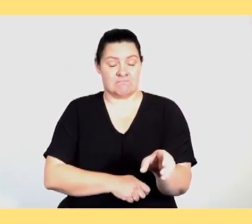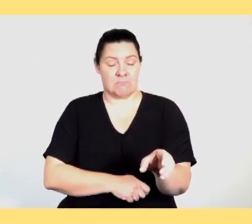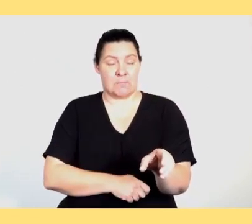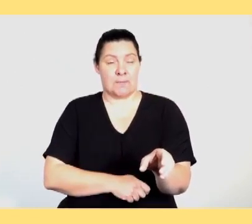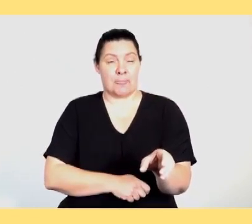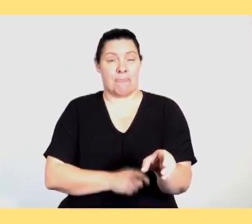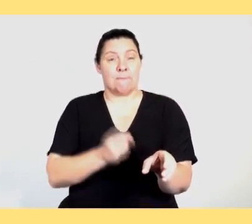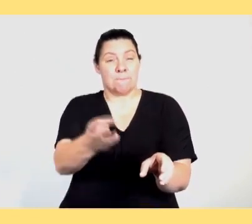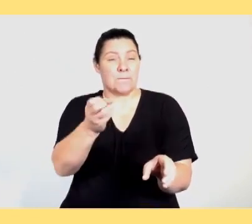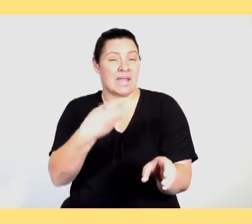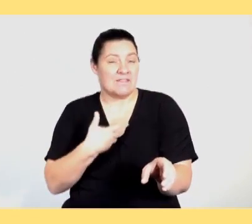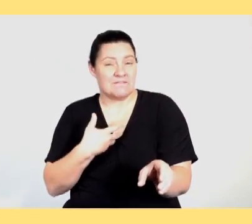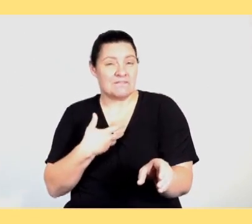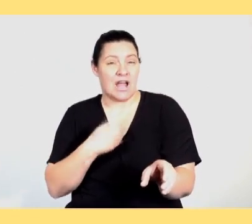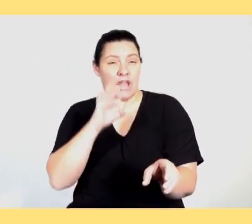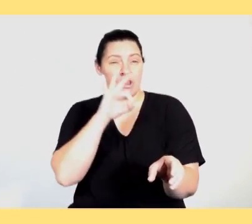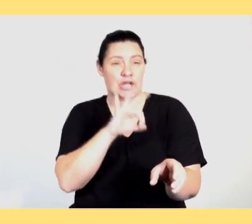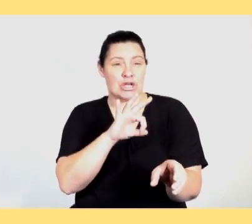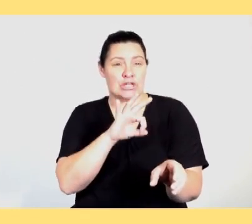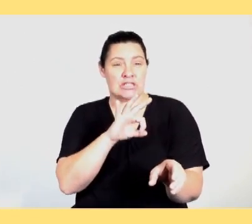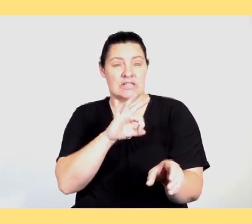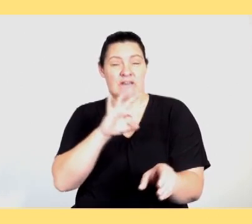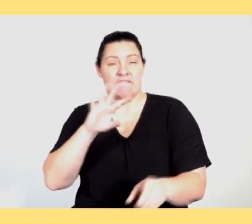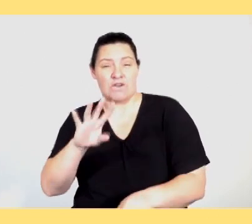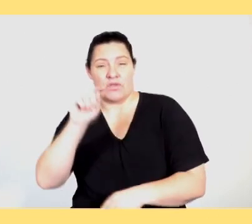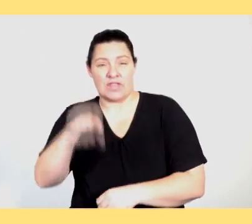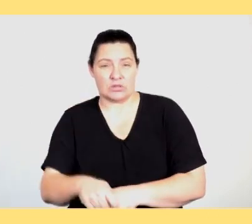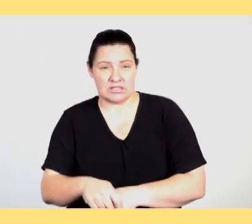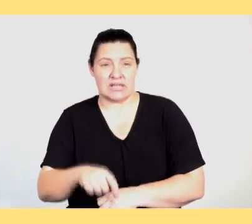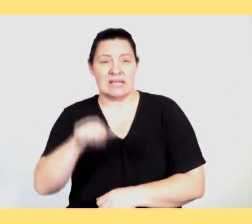27,000, which then gives you